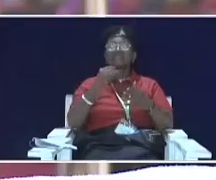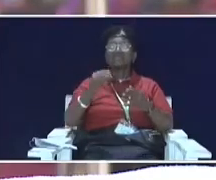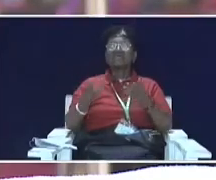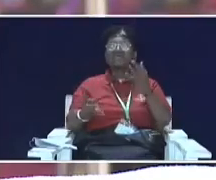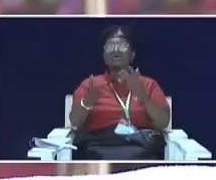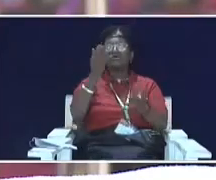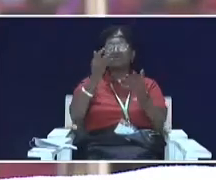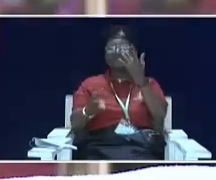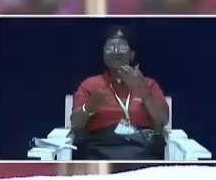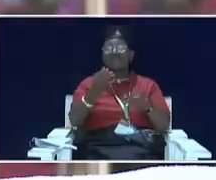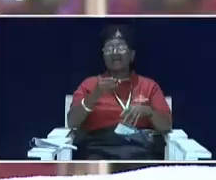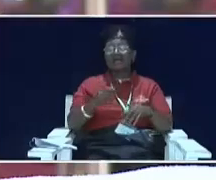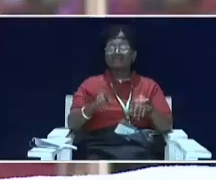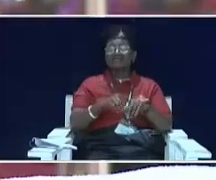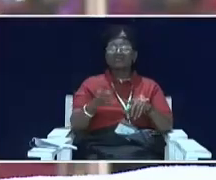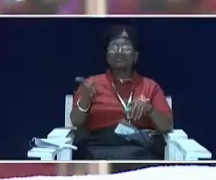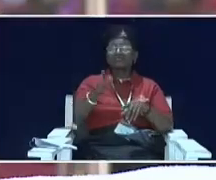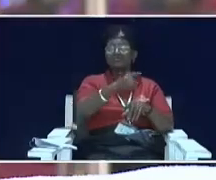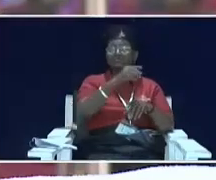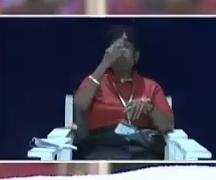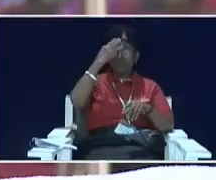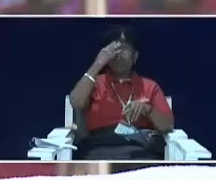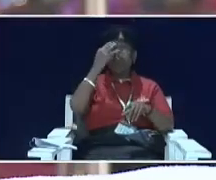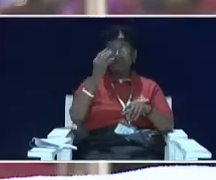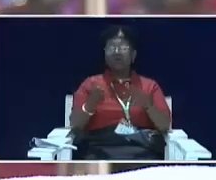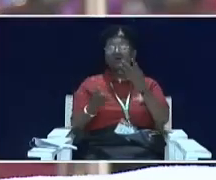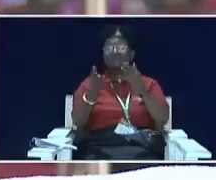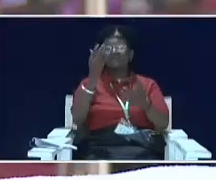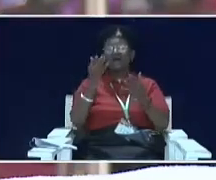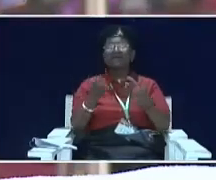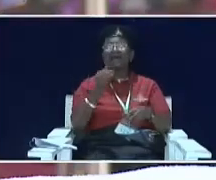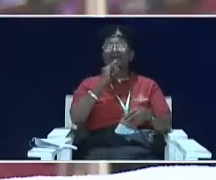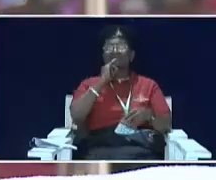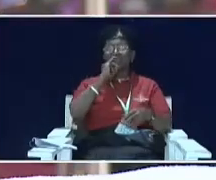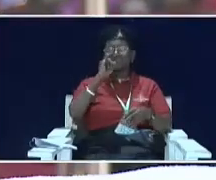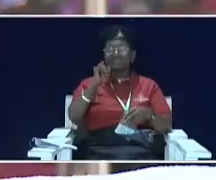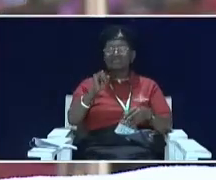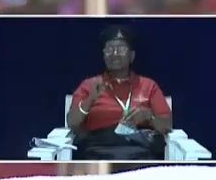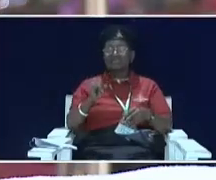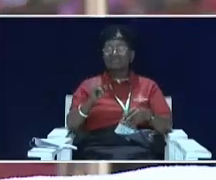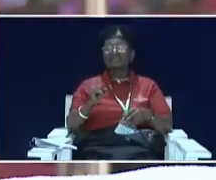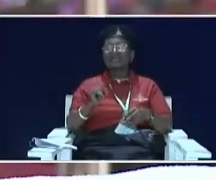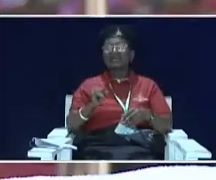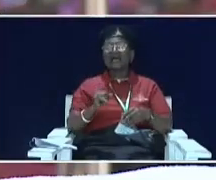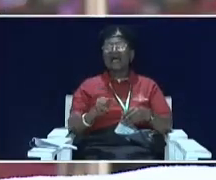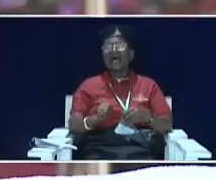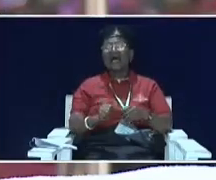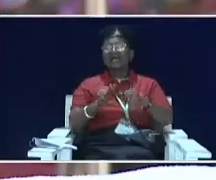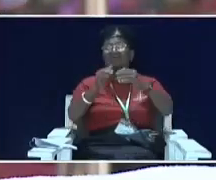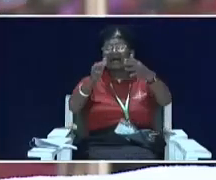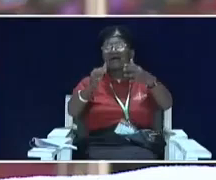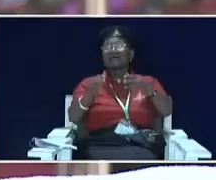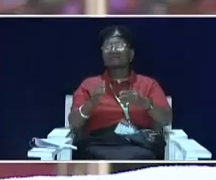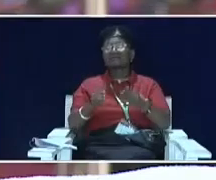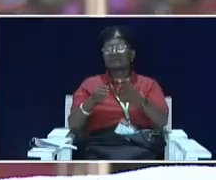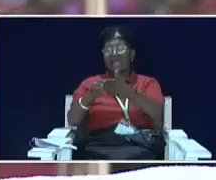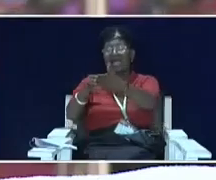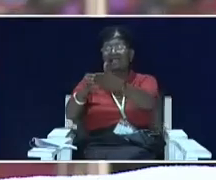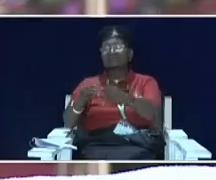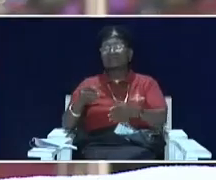So you know fire is advance guard for the Almighty